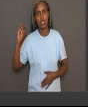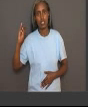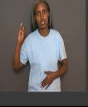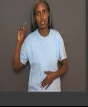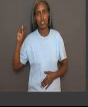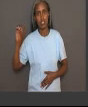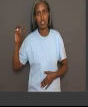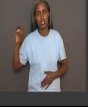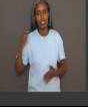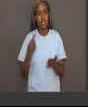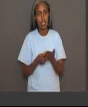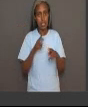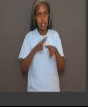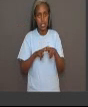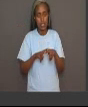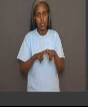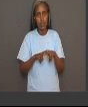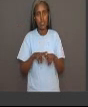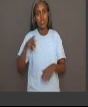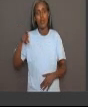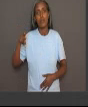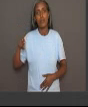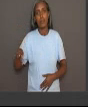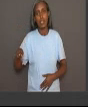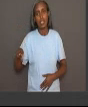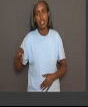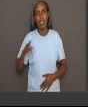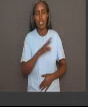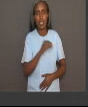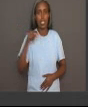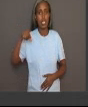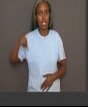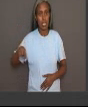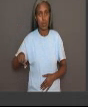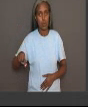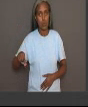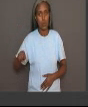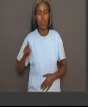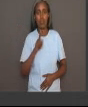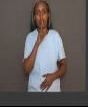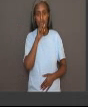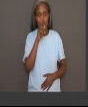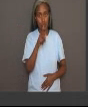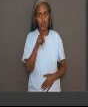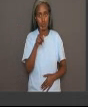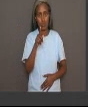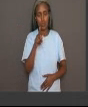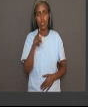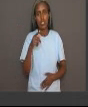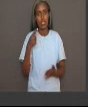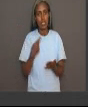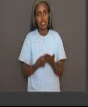It states that whenever P and Q are true,